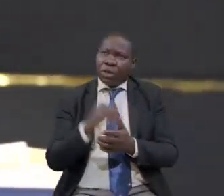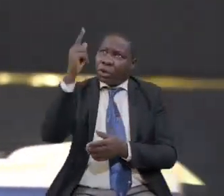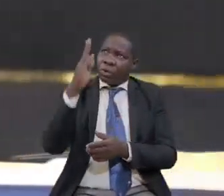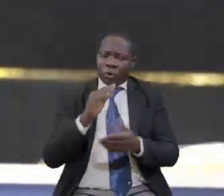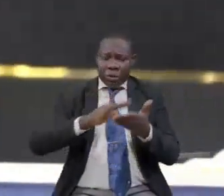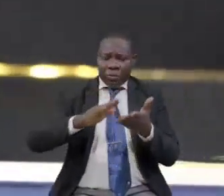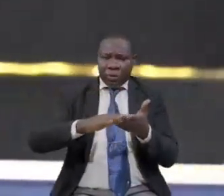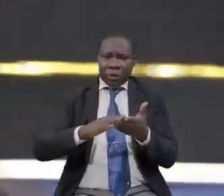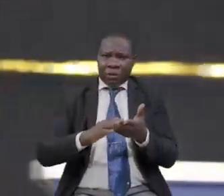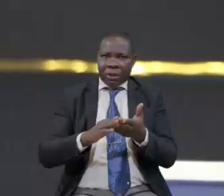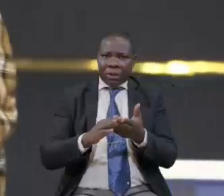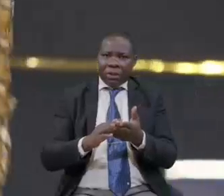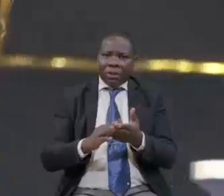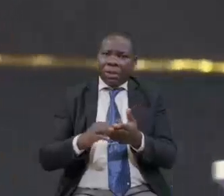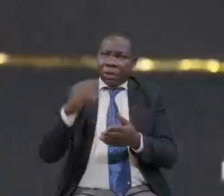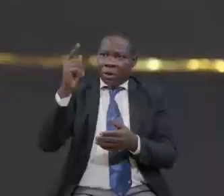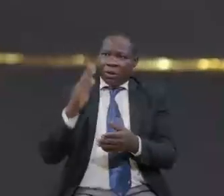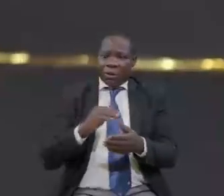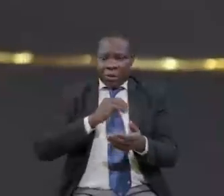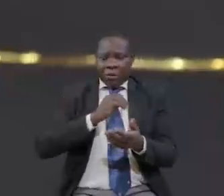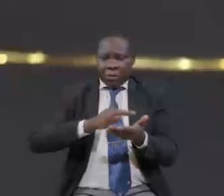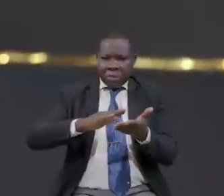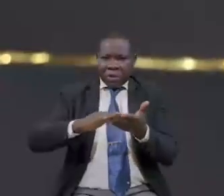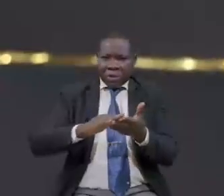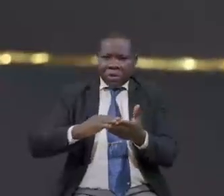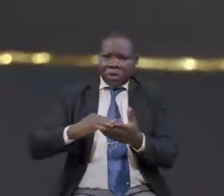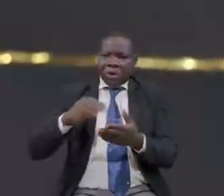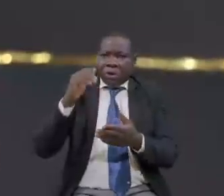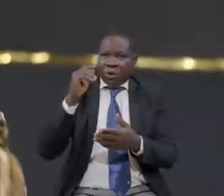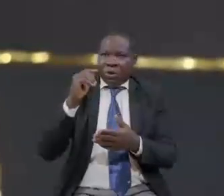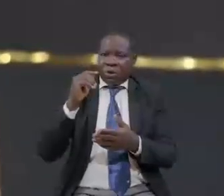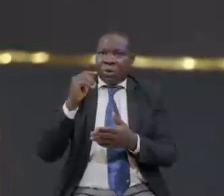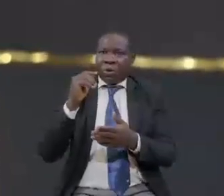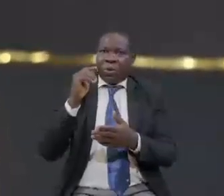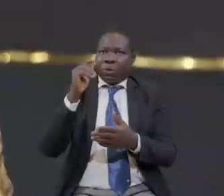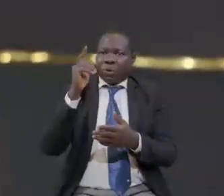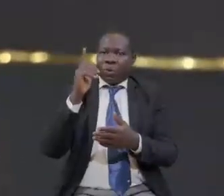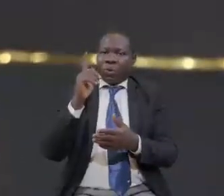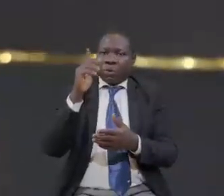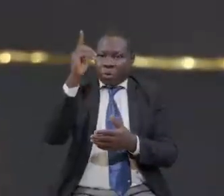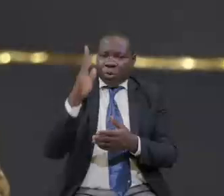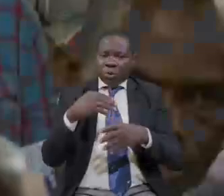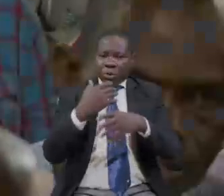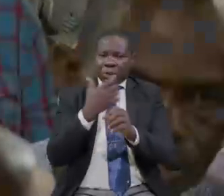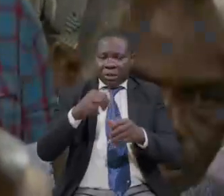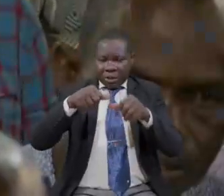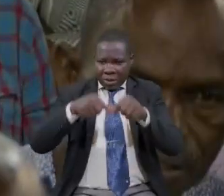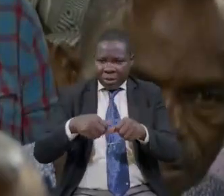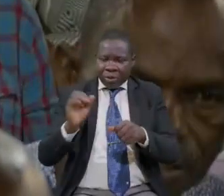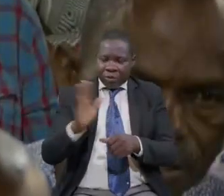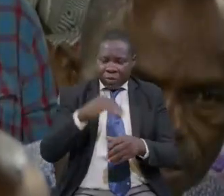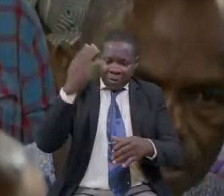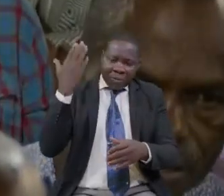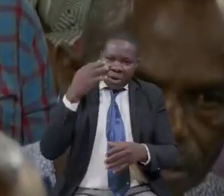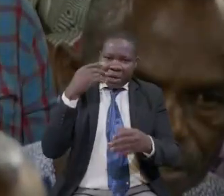God pardons, God takes the remembrance of your past sins away. about. He says